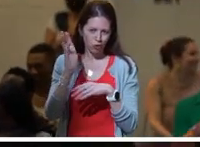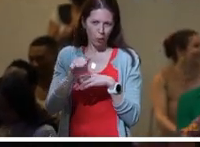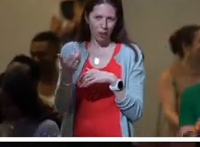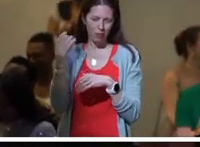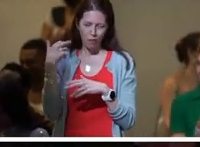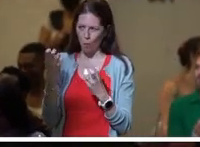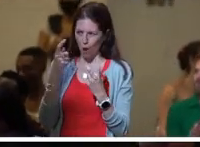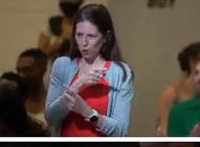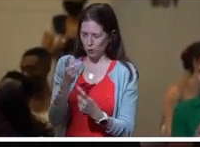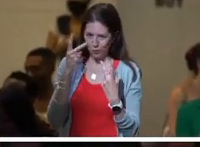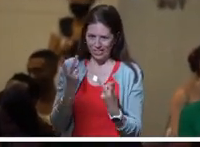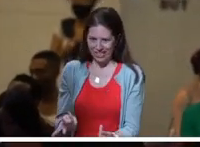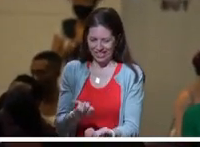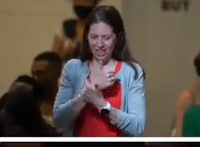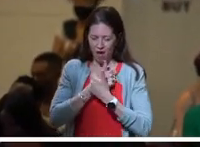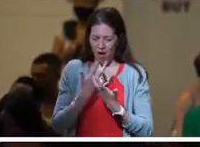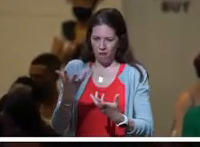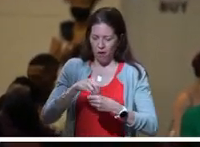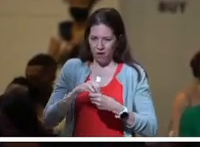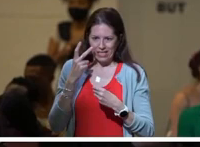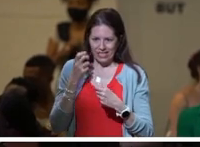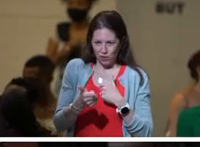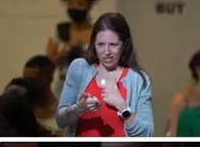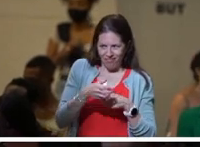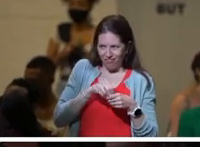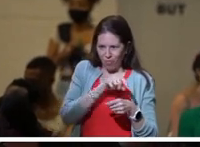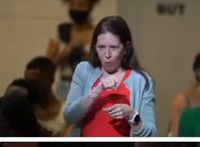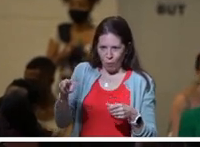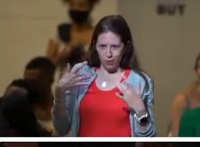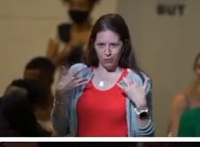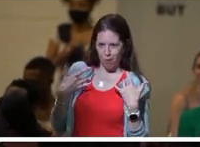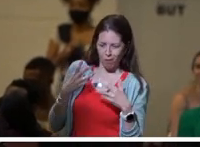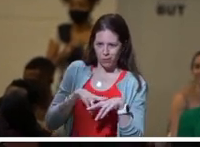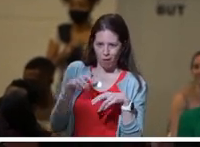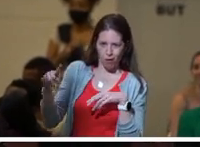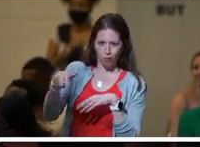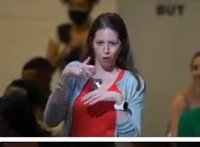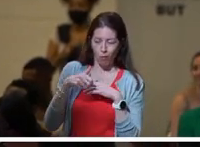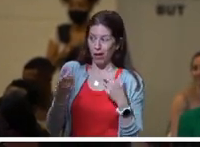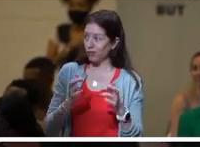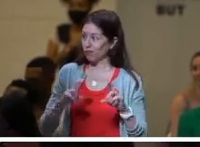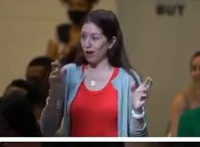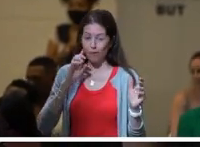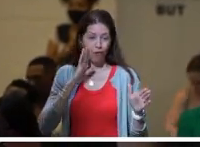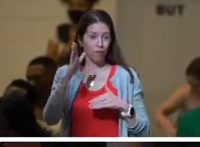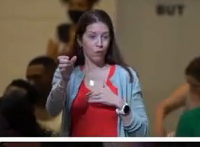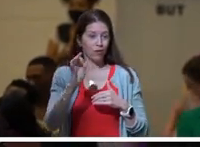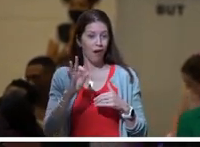embrace it, and I hope you guys see yourselves and a lot of these models on the runway. Are you guys ready for the future of fashion?